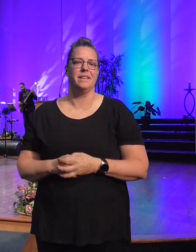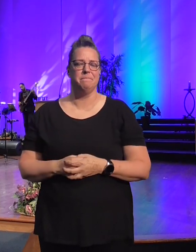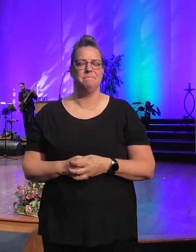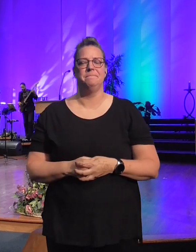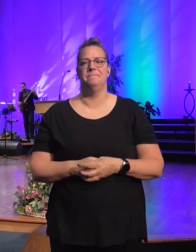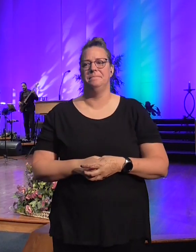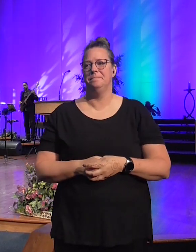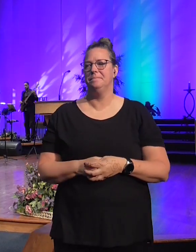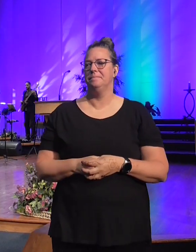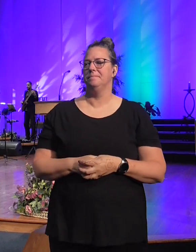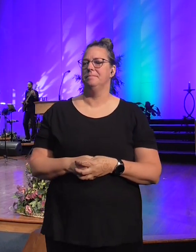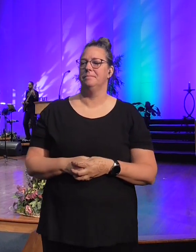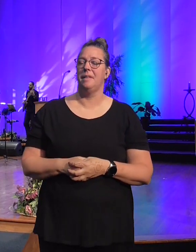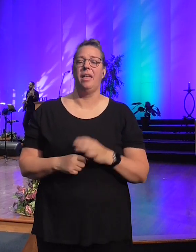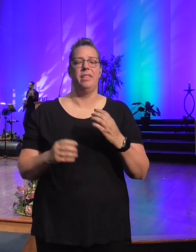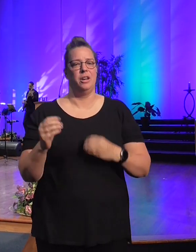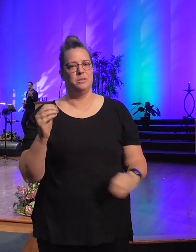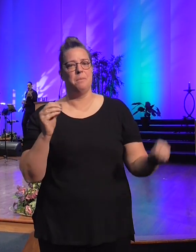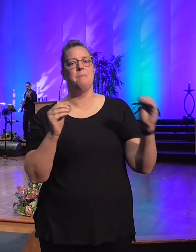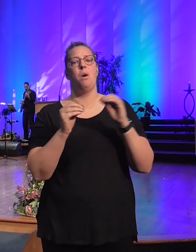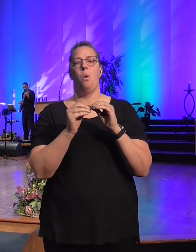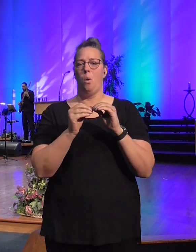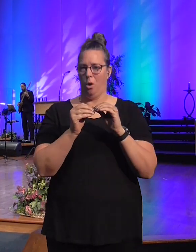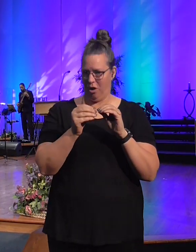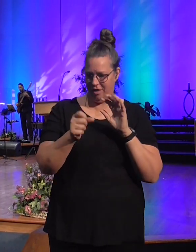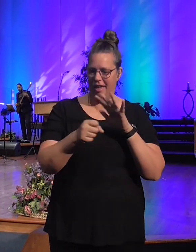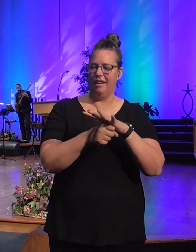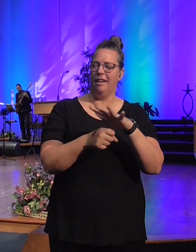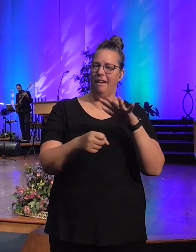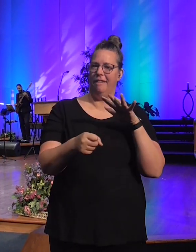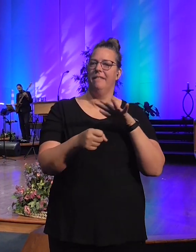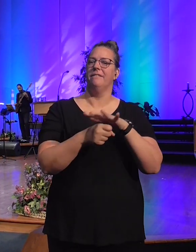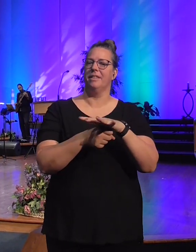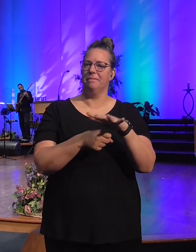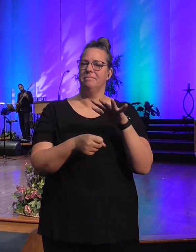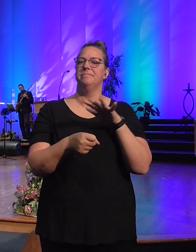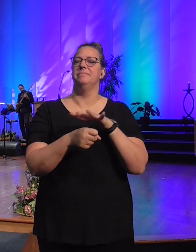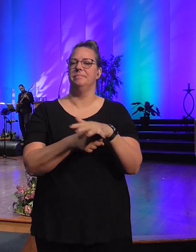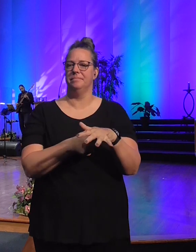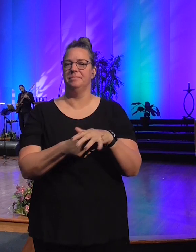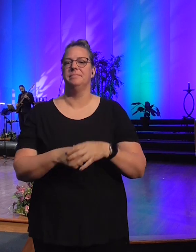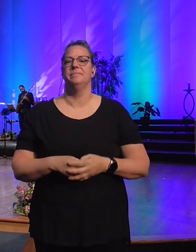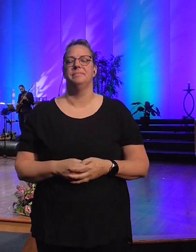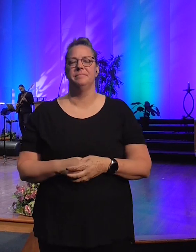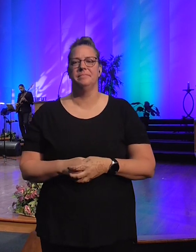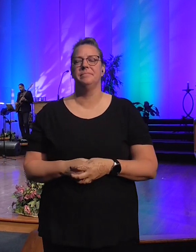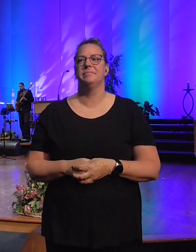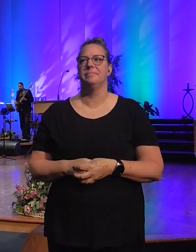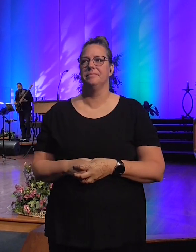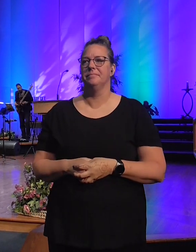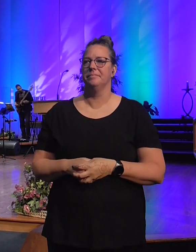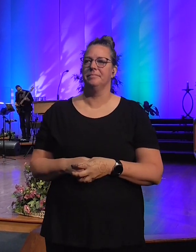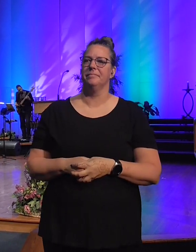enough. There's more than enough.